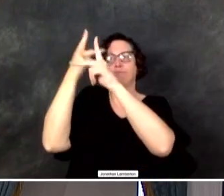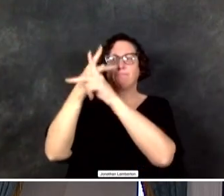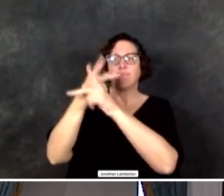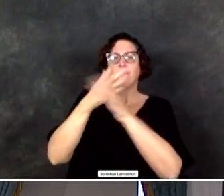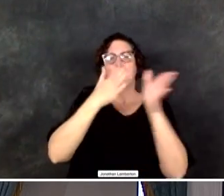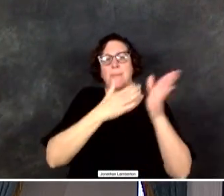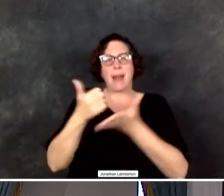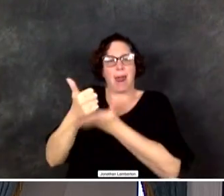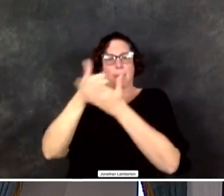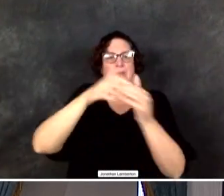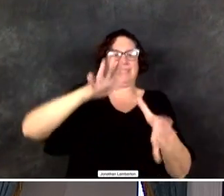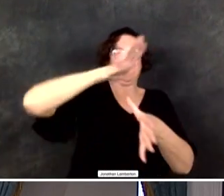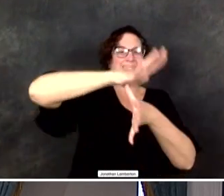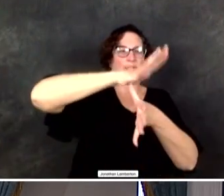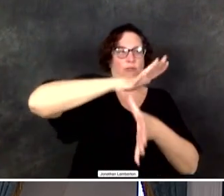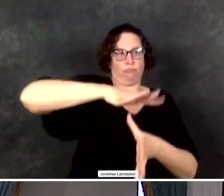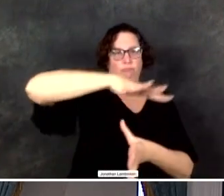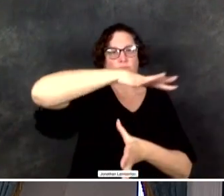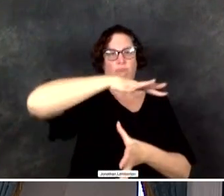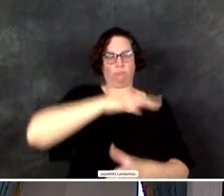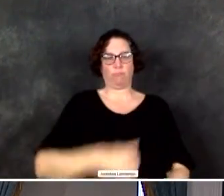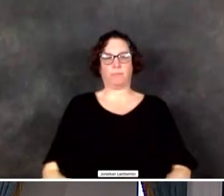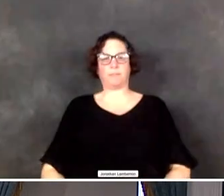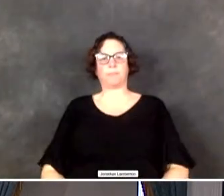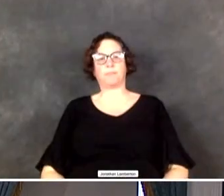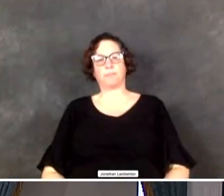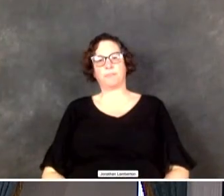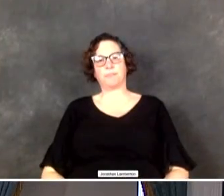have Sophia from Gothamist.